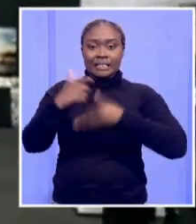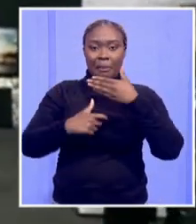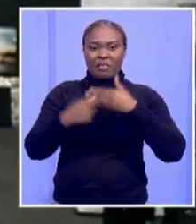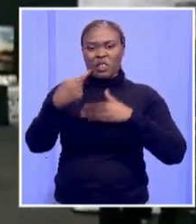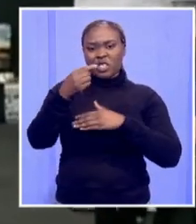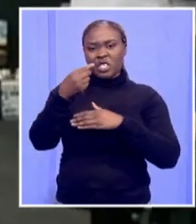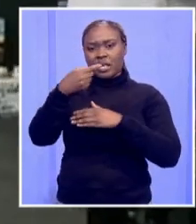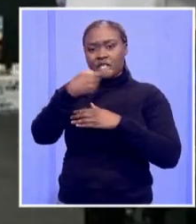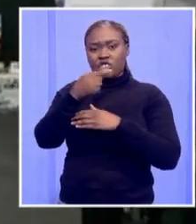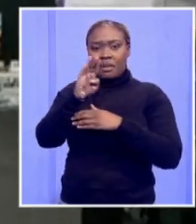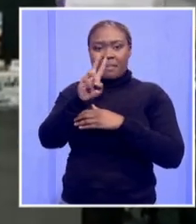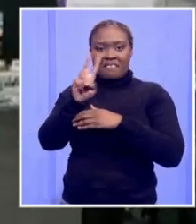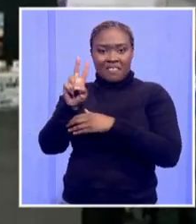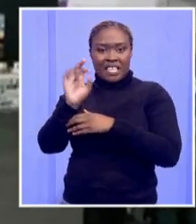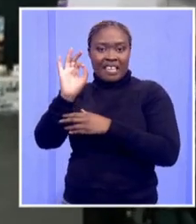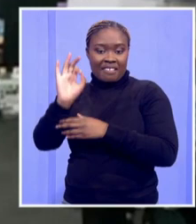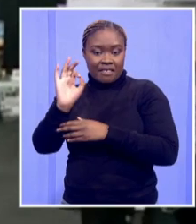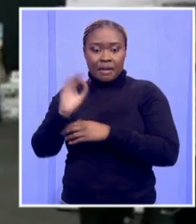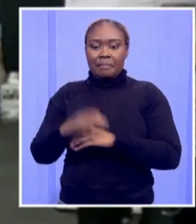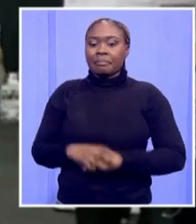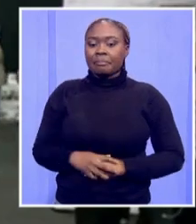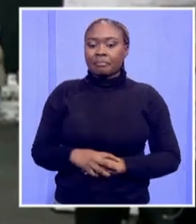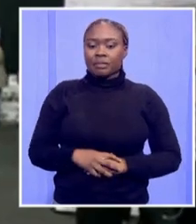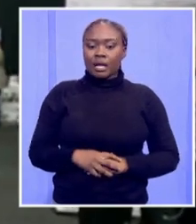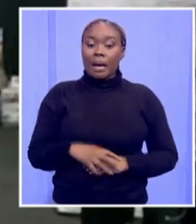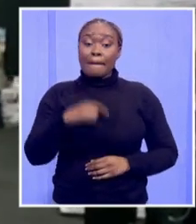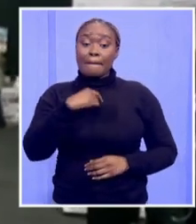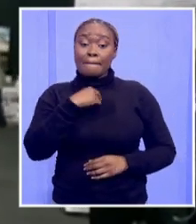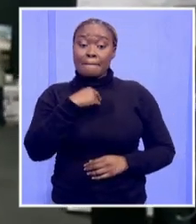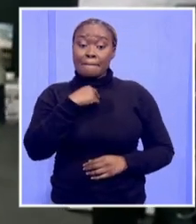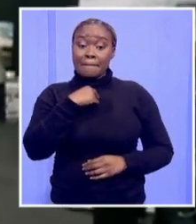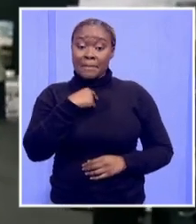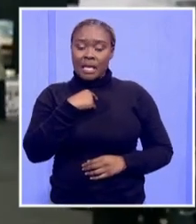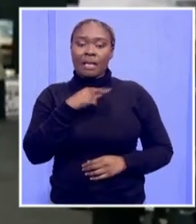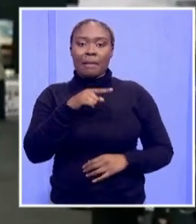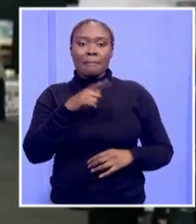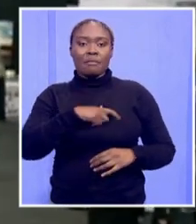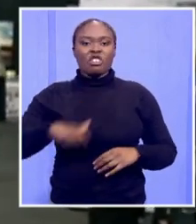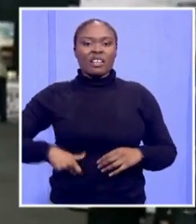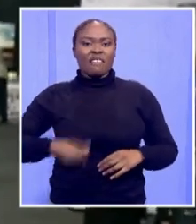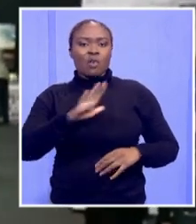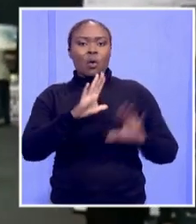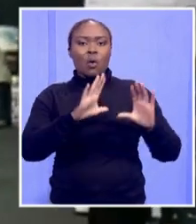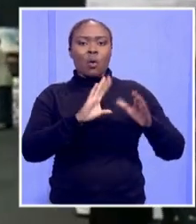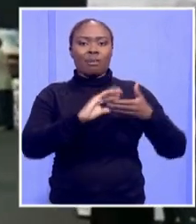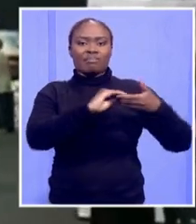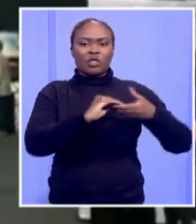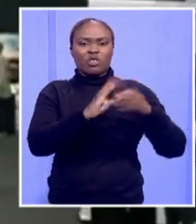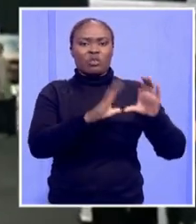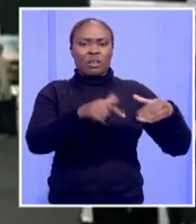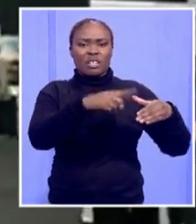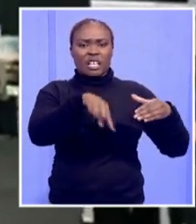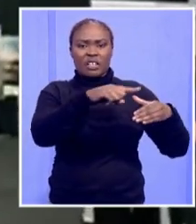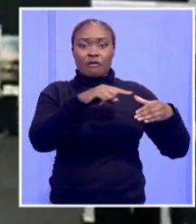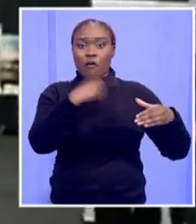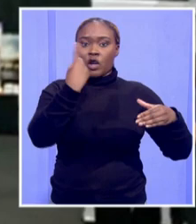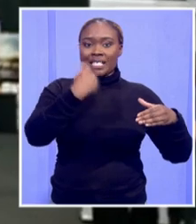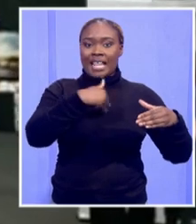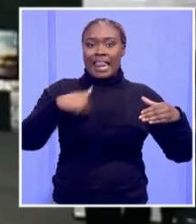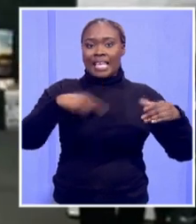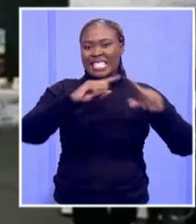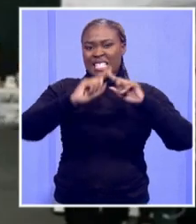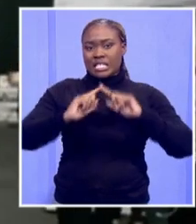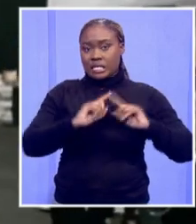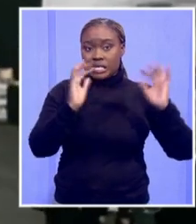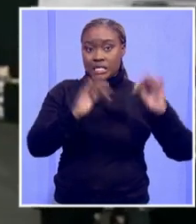So I'm the president of the Organization of African First Ladies, and we felt it's very important to come and support this presidential